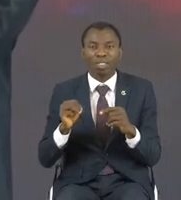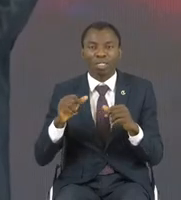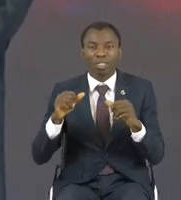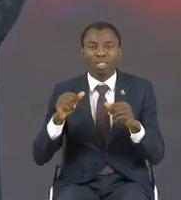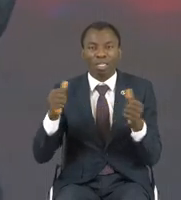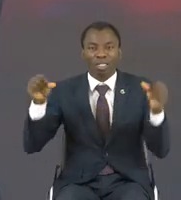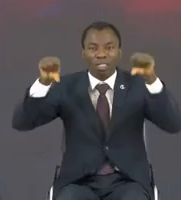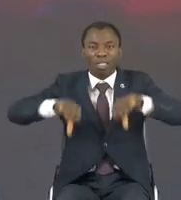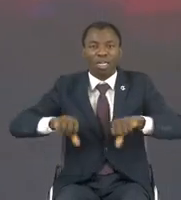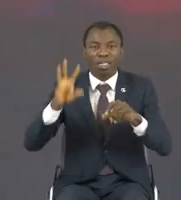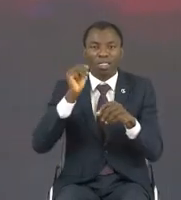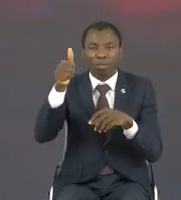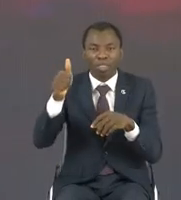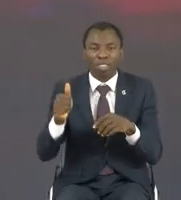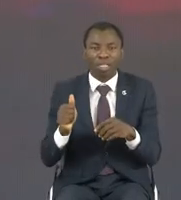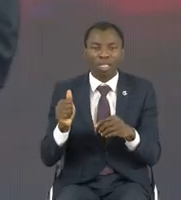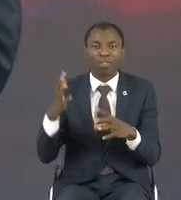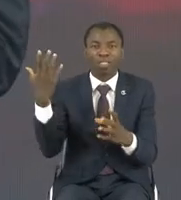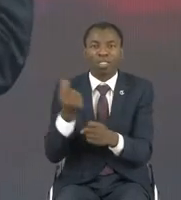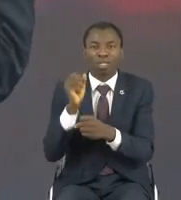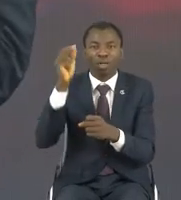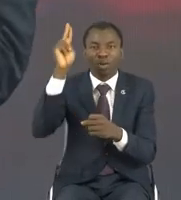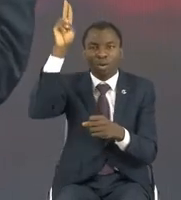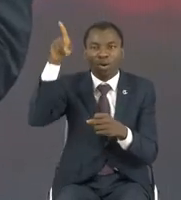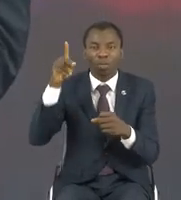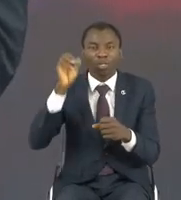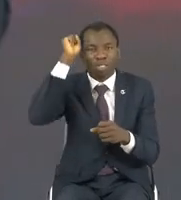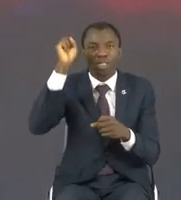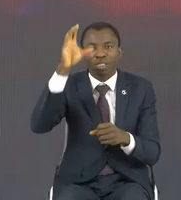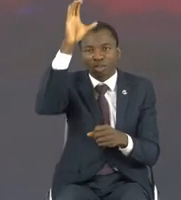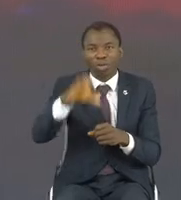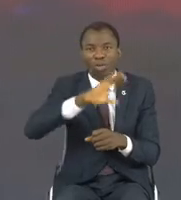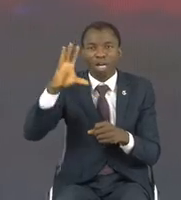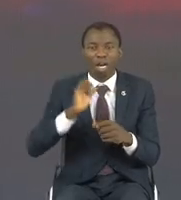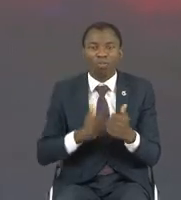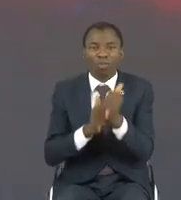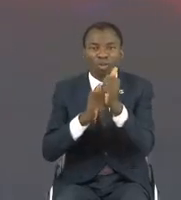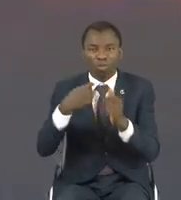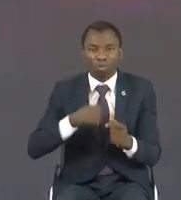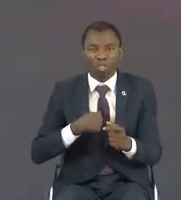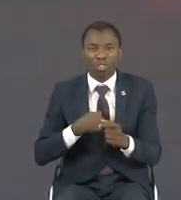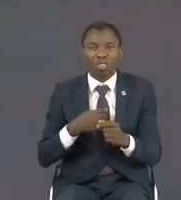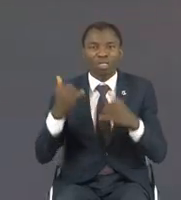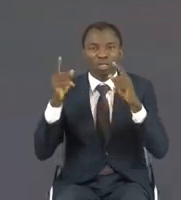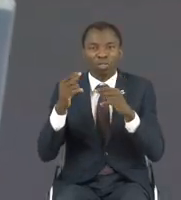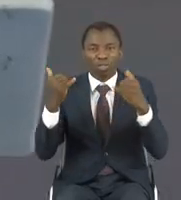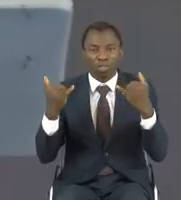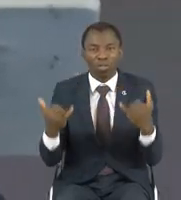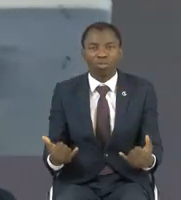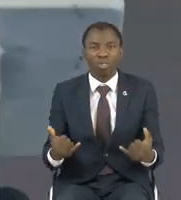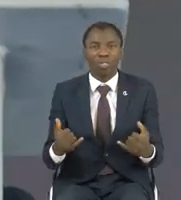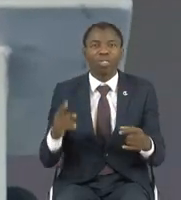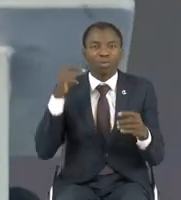himself, take up his cross, and follow me. Today, we come to a